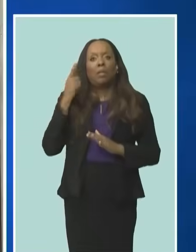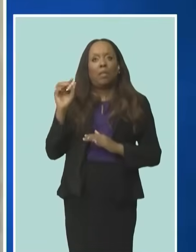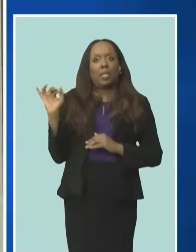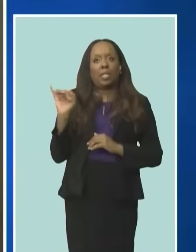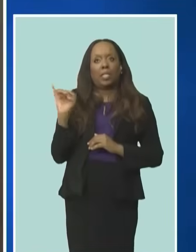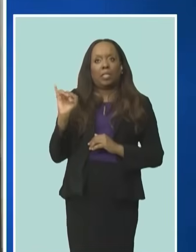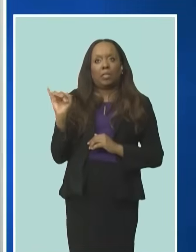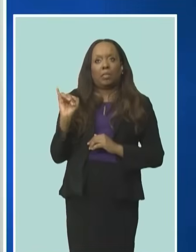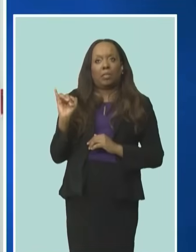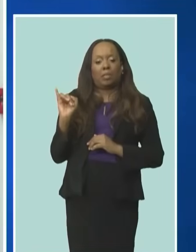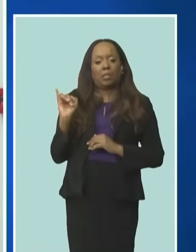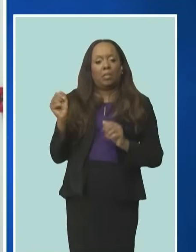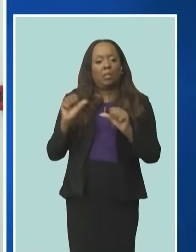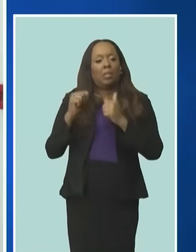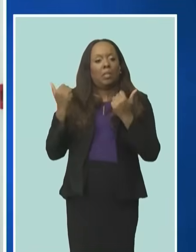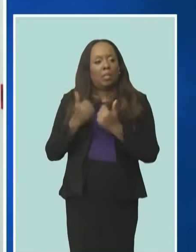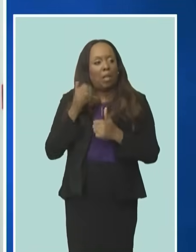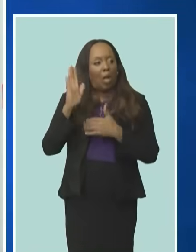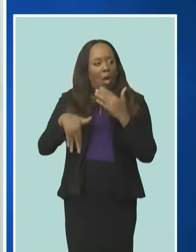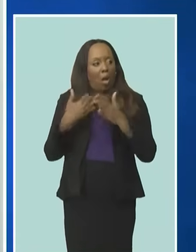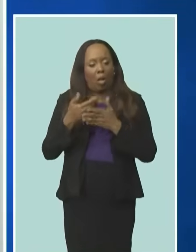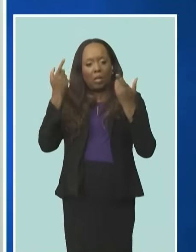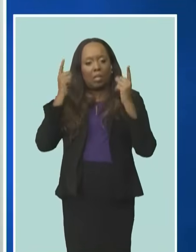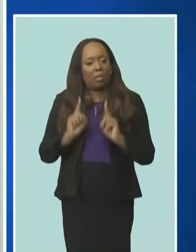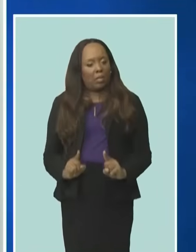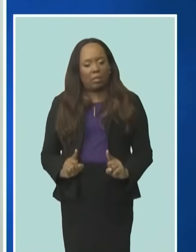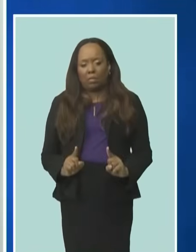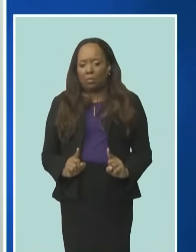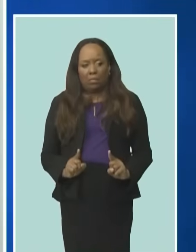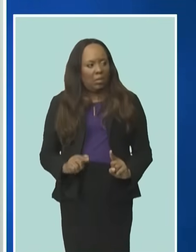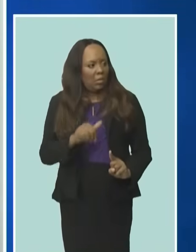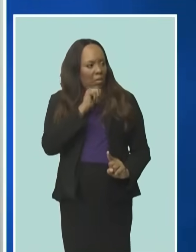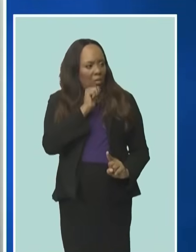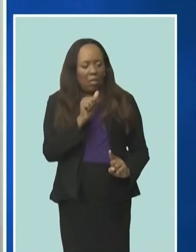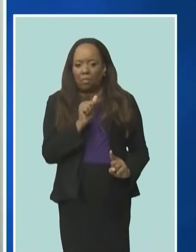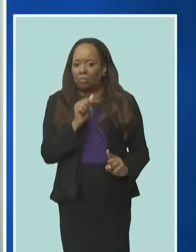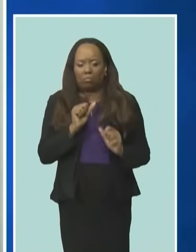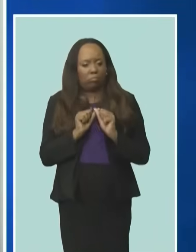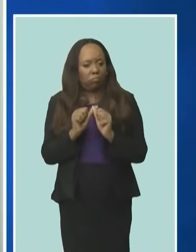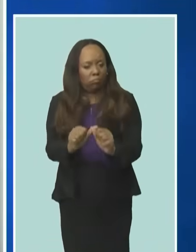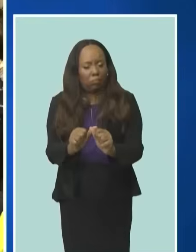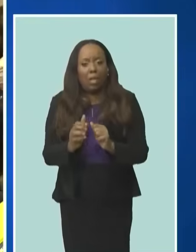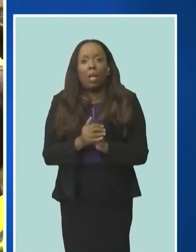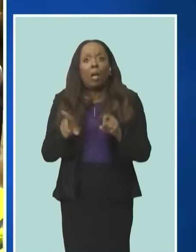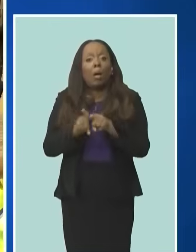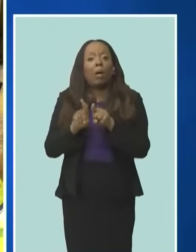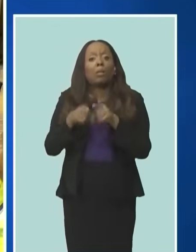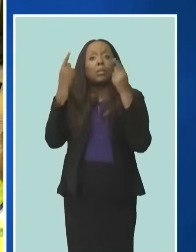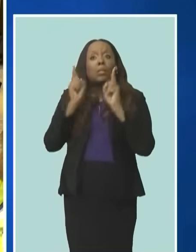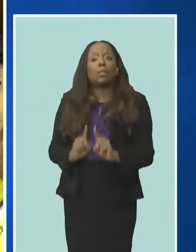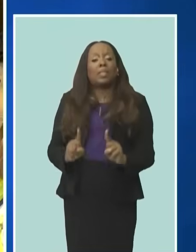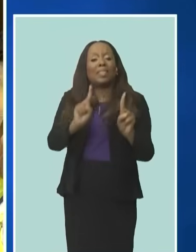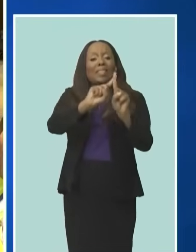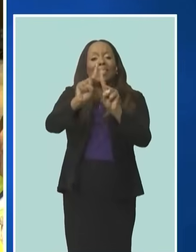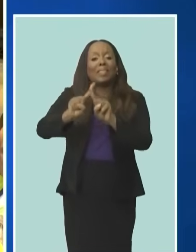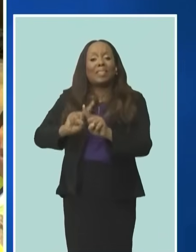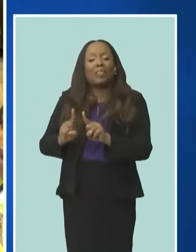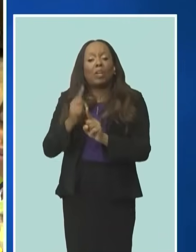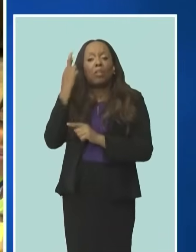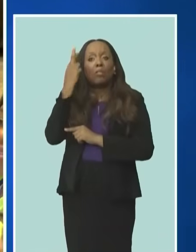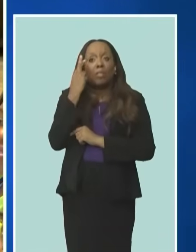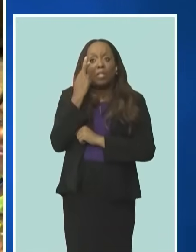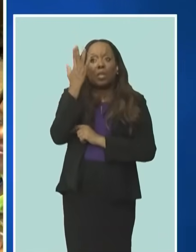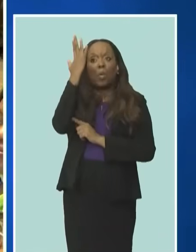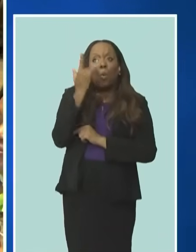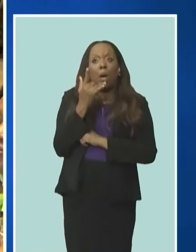insurance sector all agree this vexing issue should not be happening. They also agree varying factors contribute to